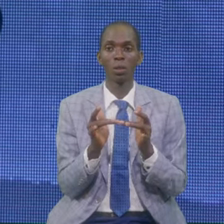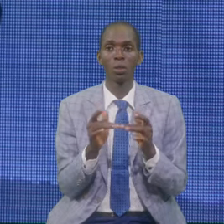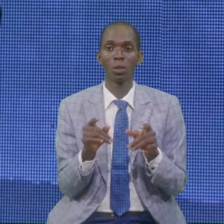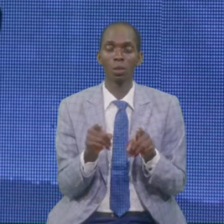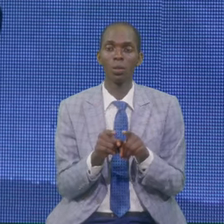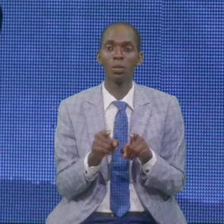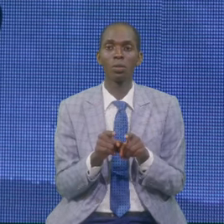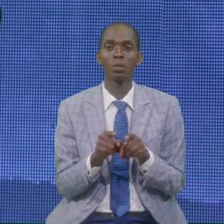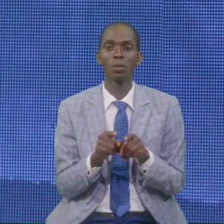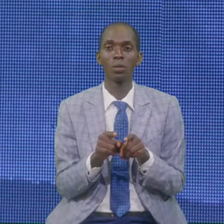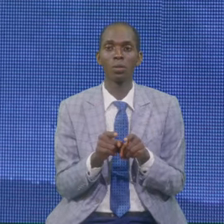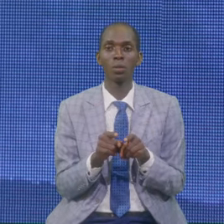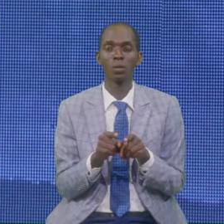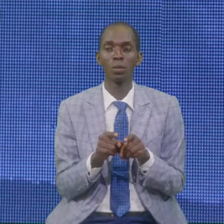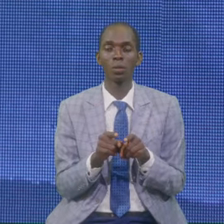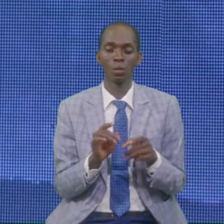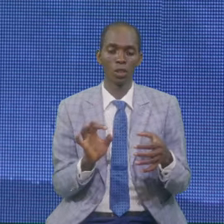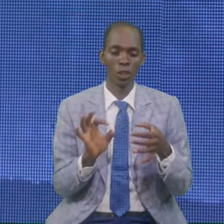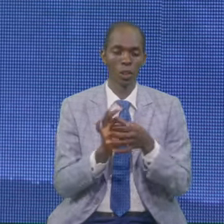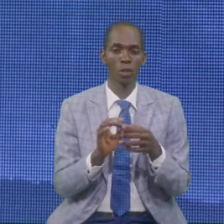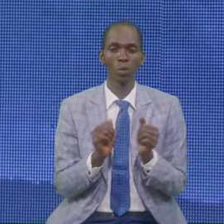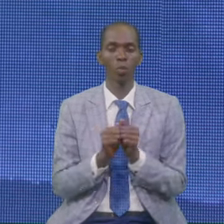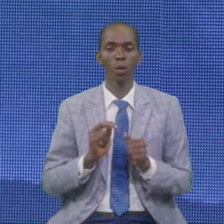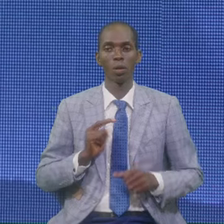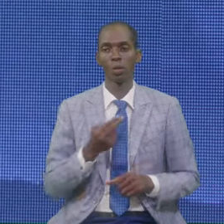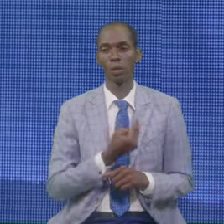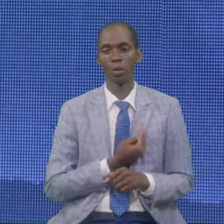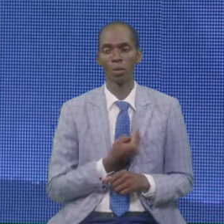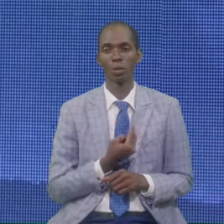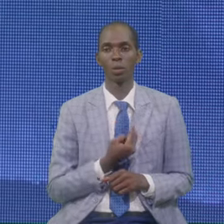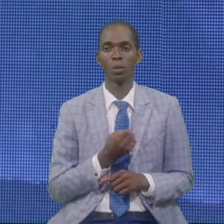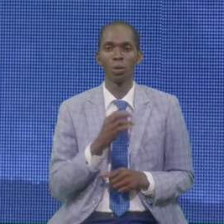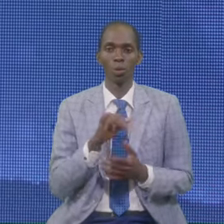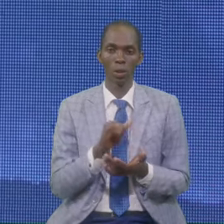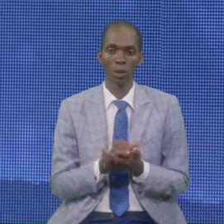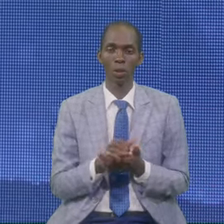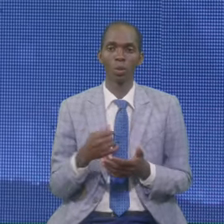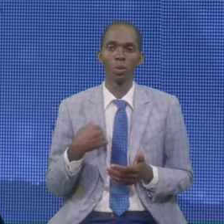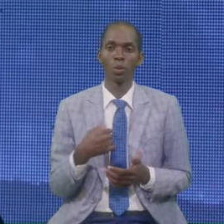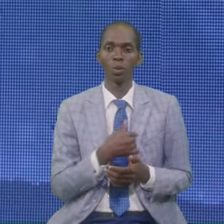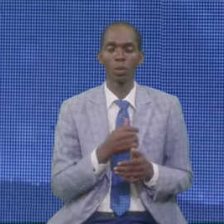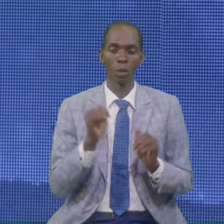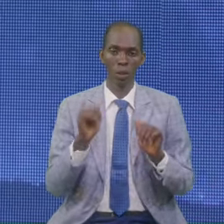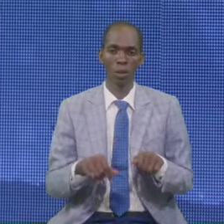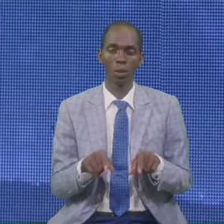link up with us so that we'll be able to be of help to you